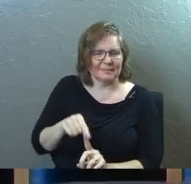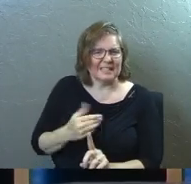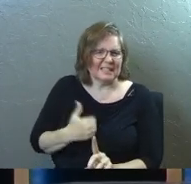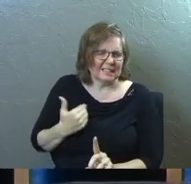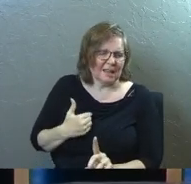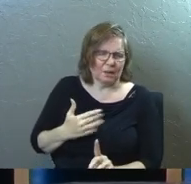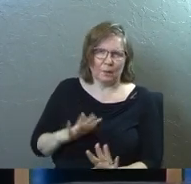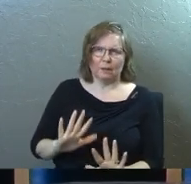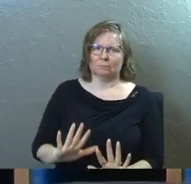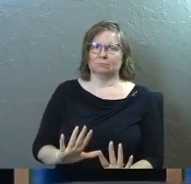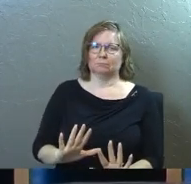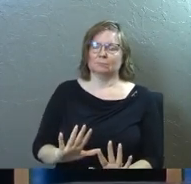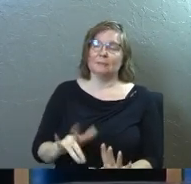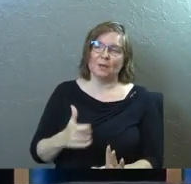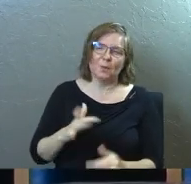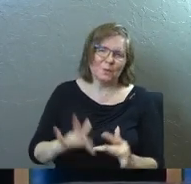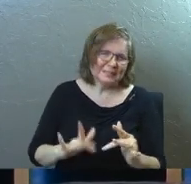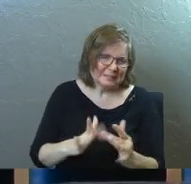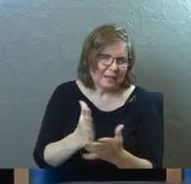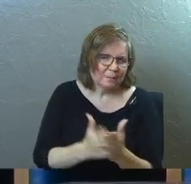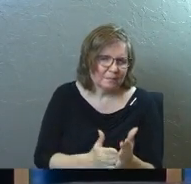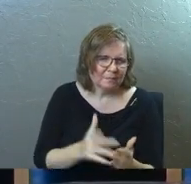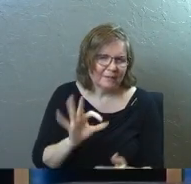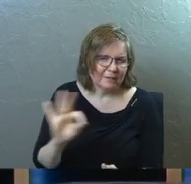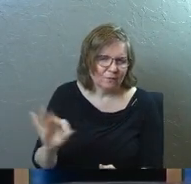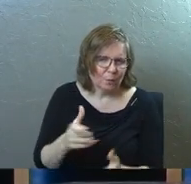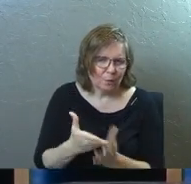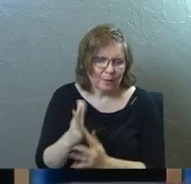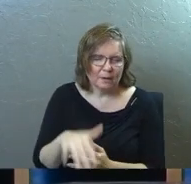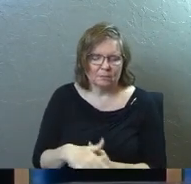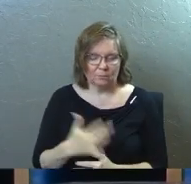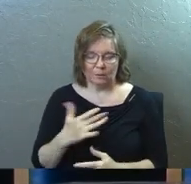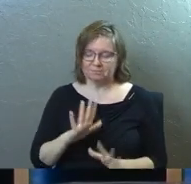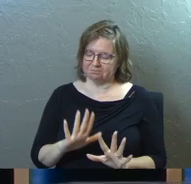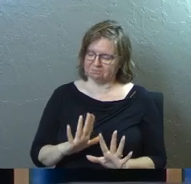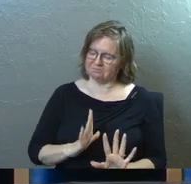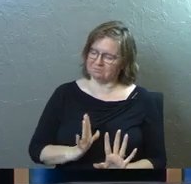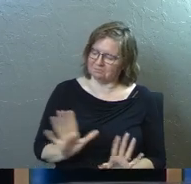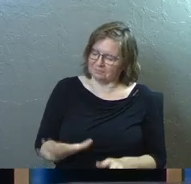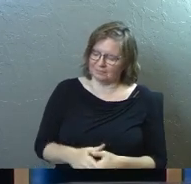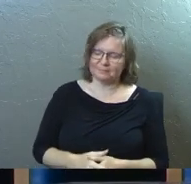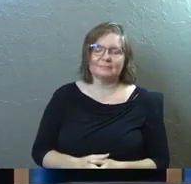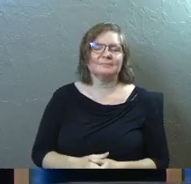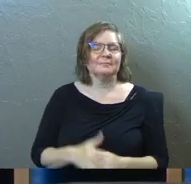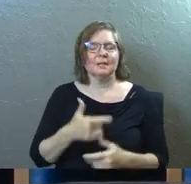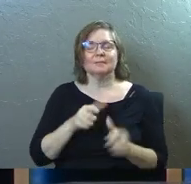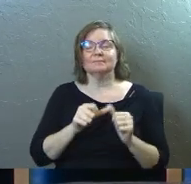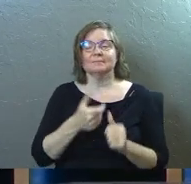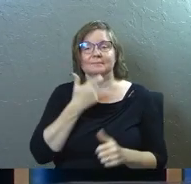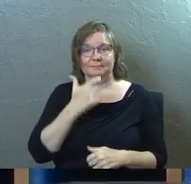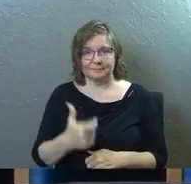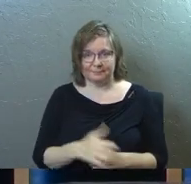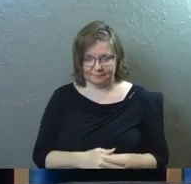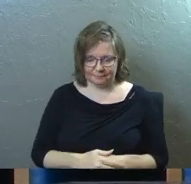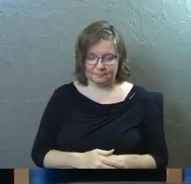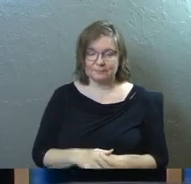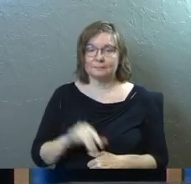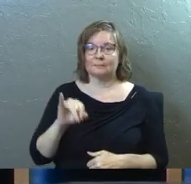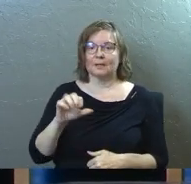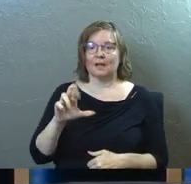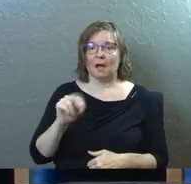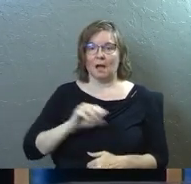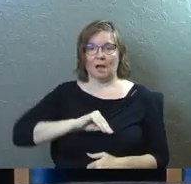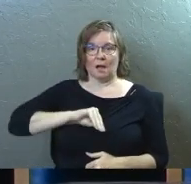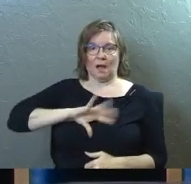He's younger. You're like, "Wait." And I'm like, "Hey, we skipped some parts." He's like, "Why'd you skip that?" I'm like, "Don't worry about it." And keep watching it. But we watched Iron